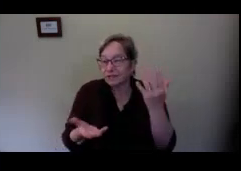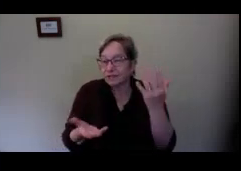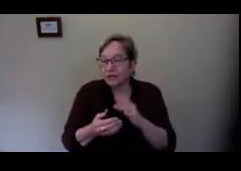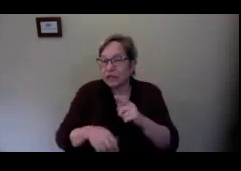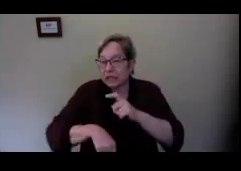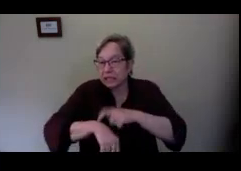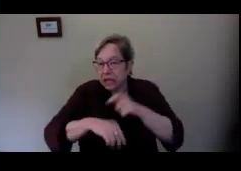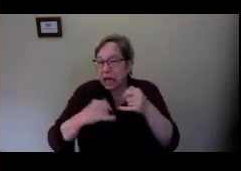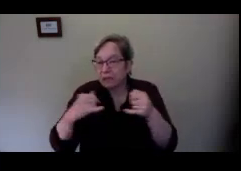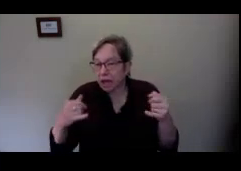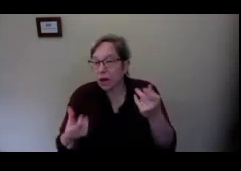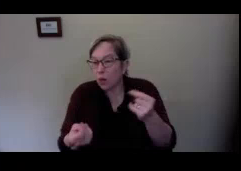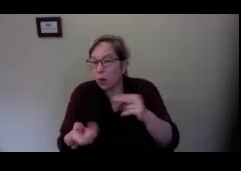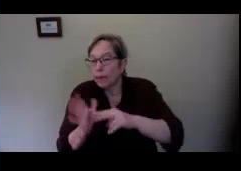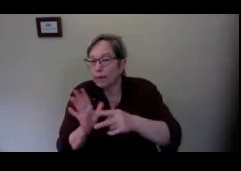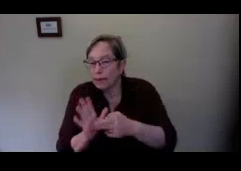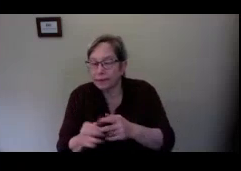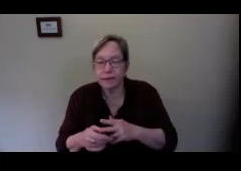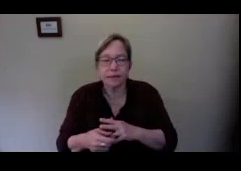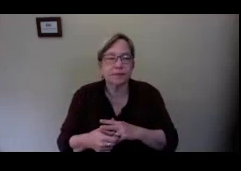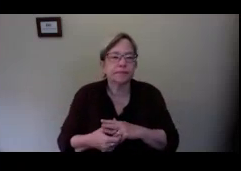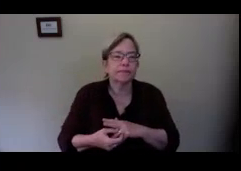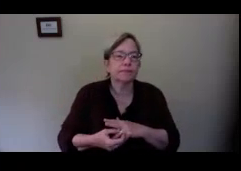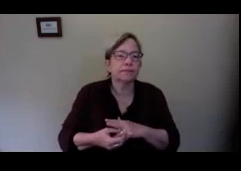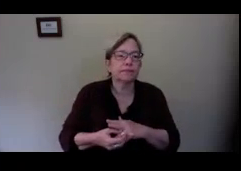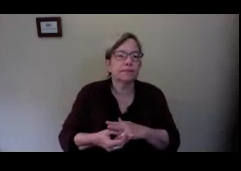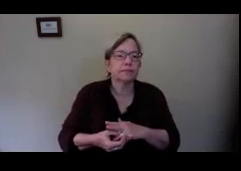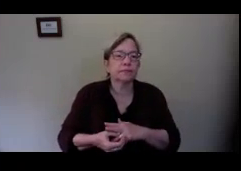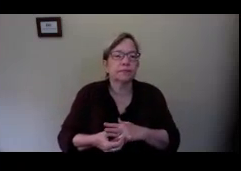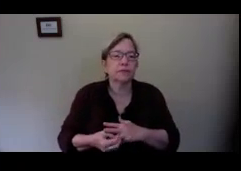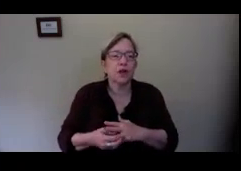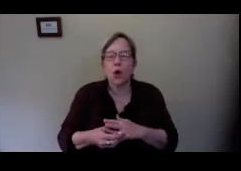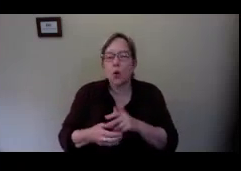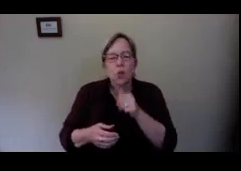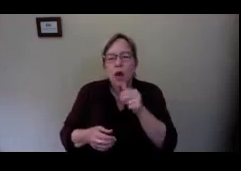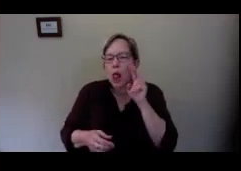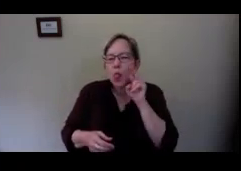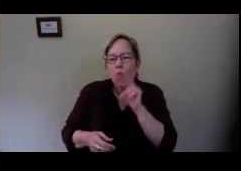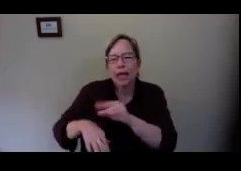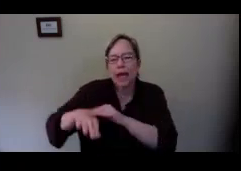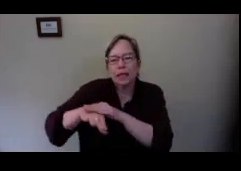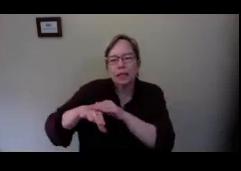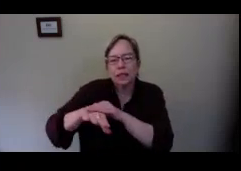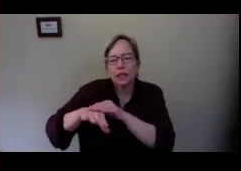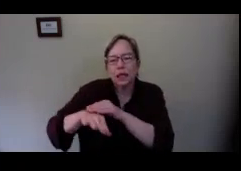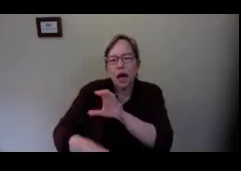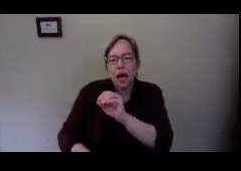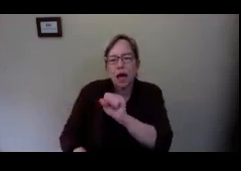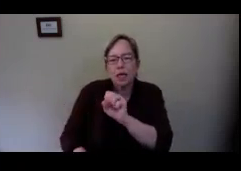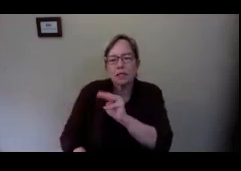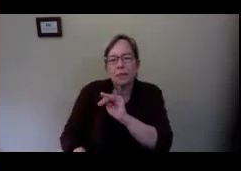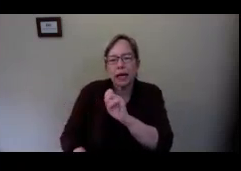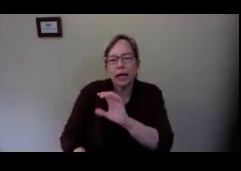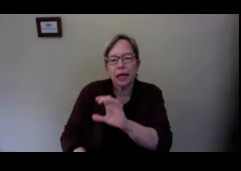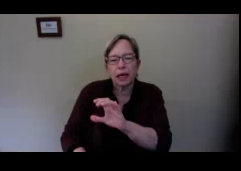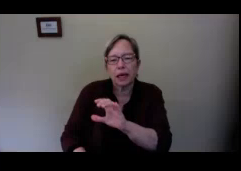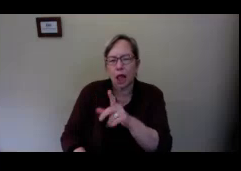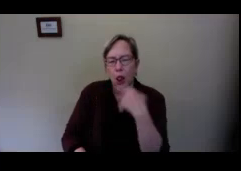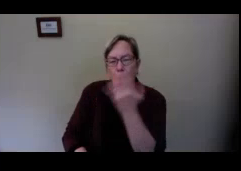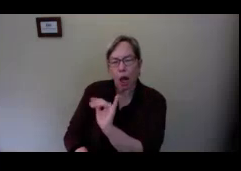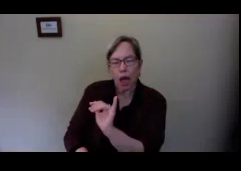neat. And again, we're not looking at the cosmetic as much as um,